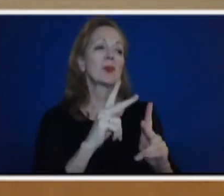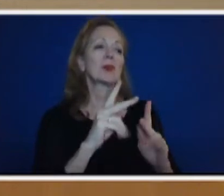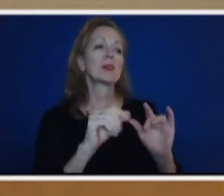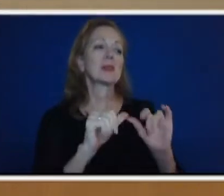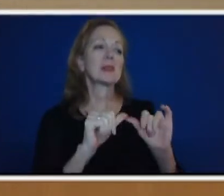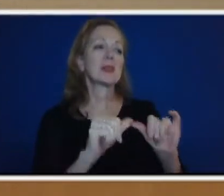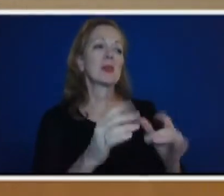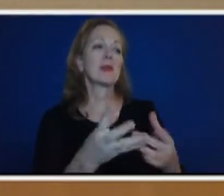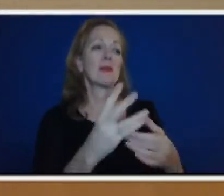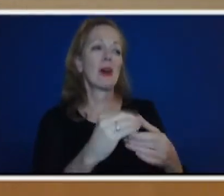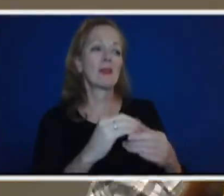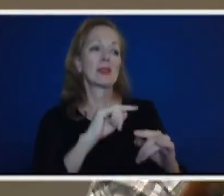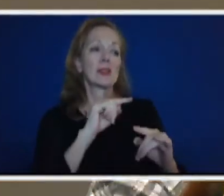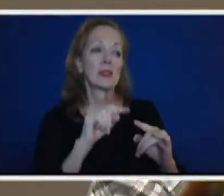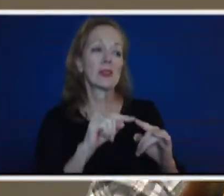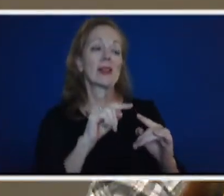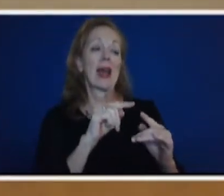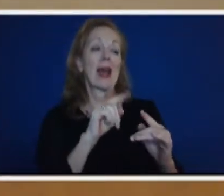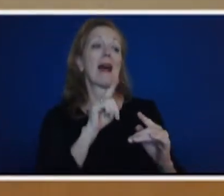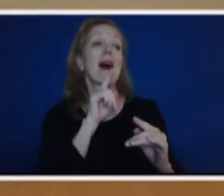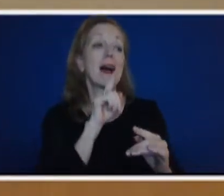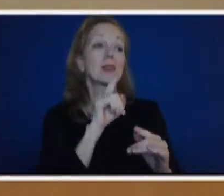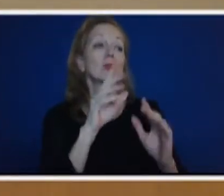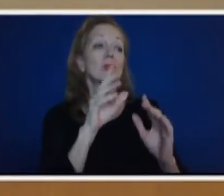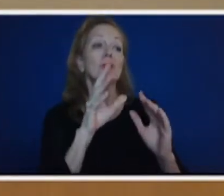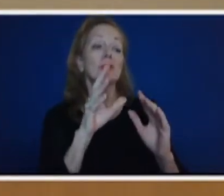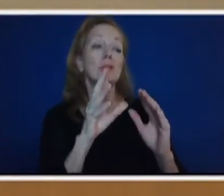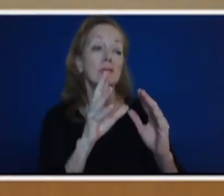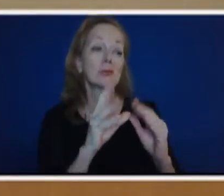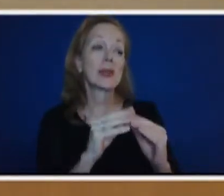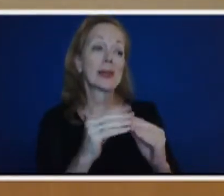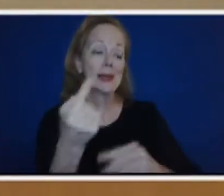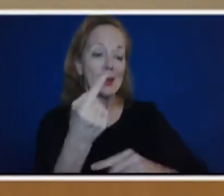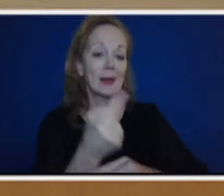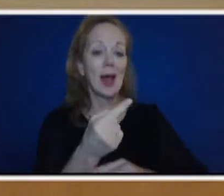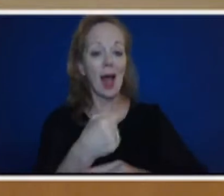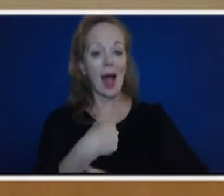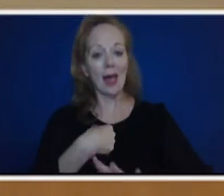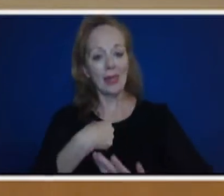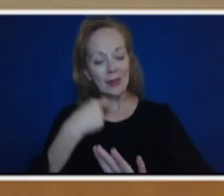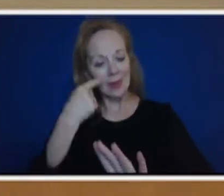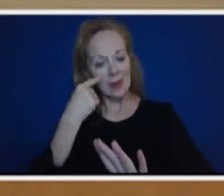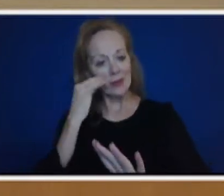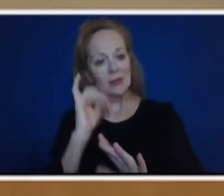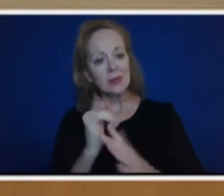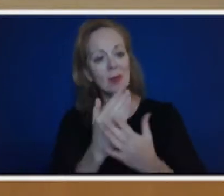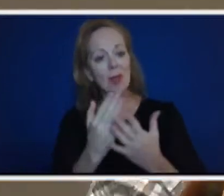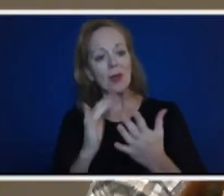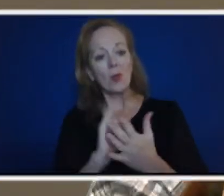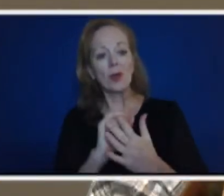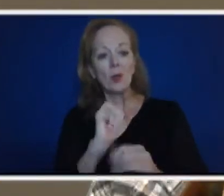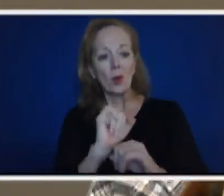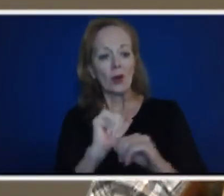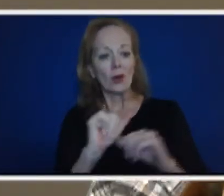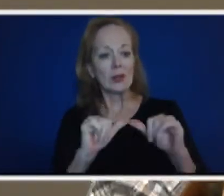process up to the actual hearing date. So that's something I think we can work on and try to improve a little bit further. Absolutely. Thank